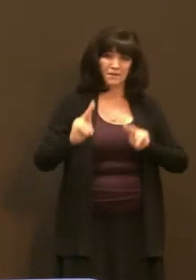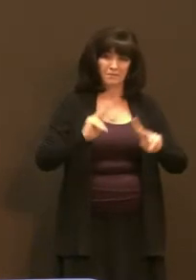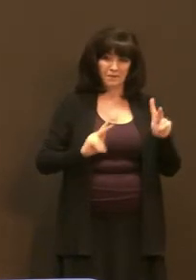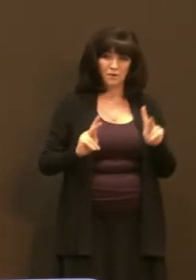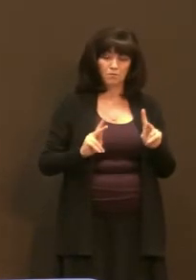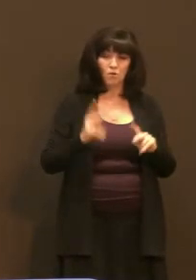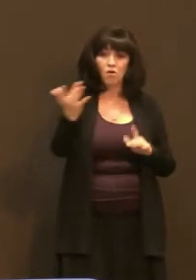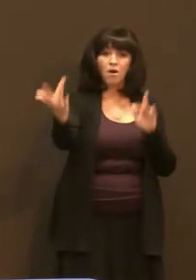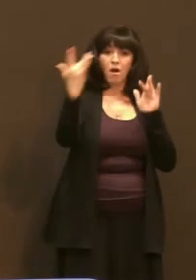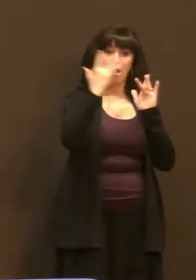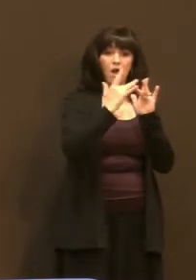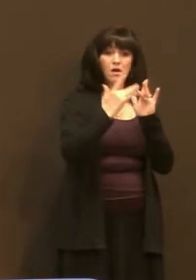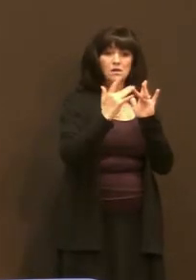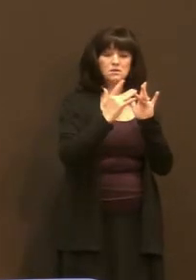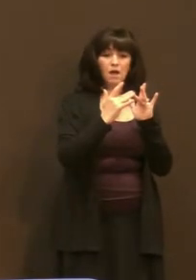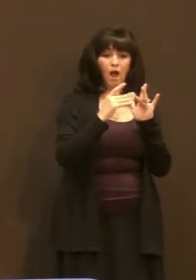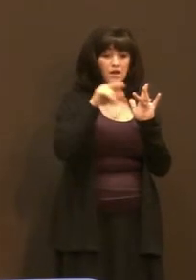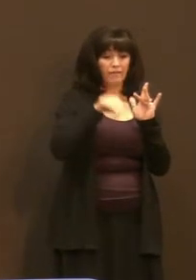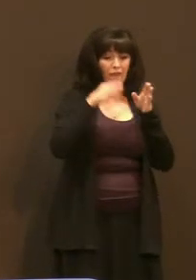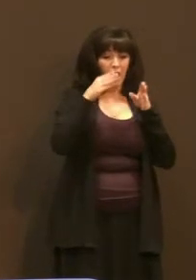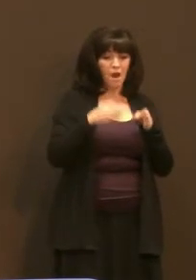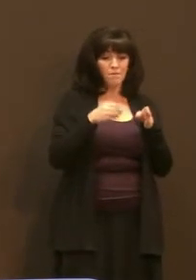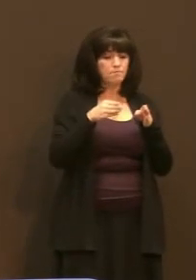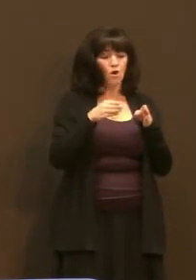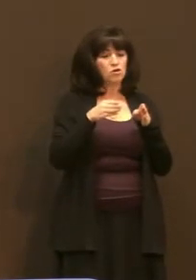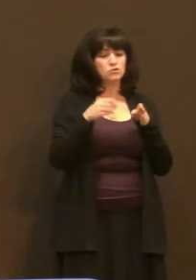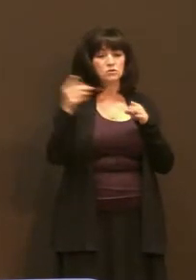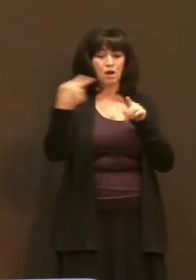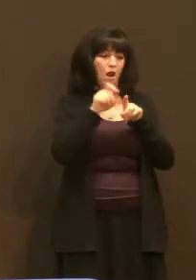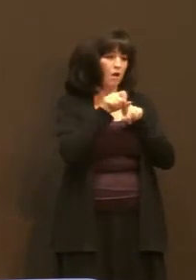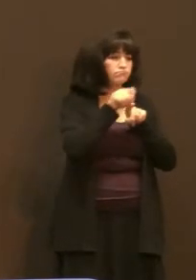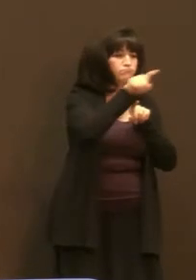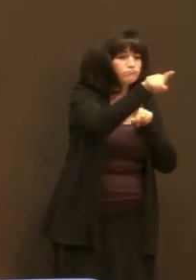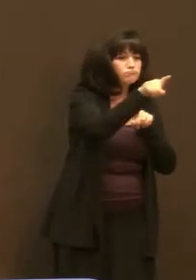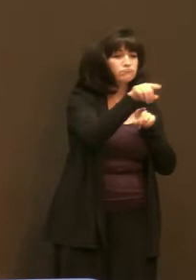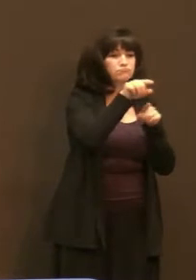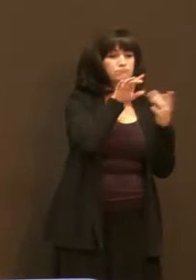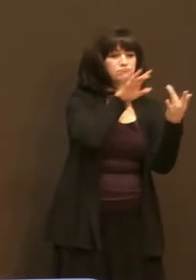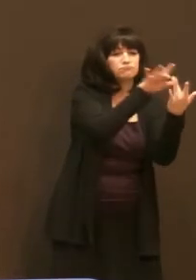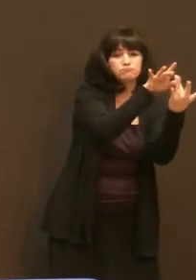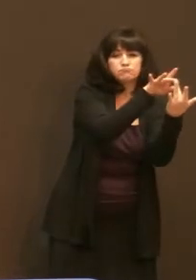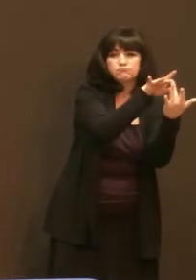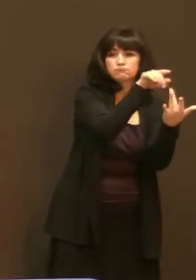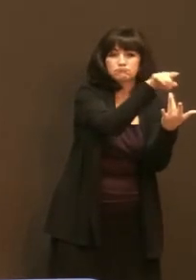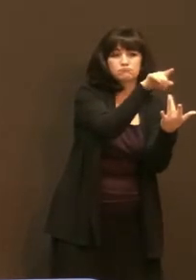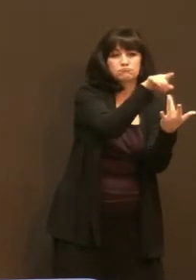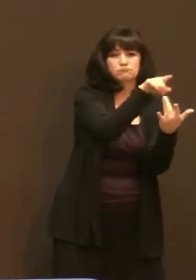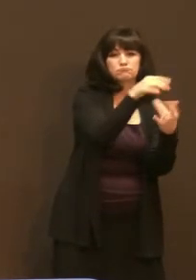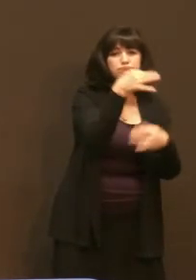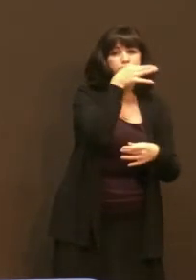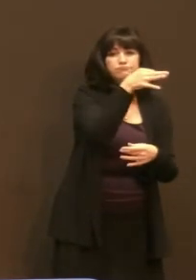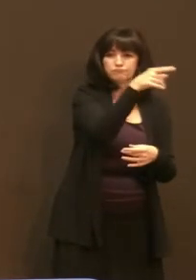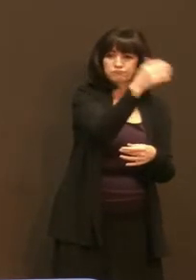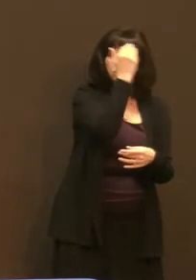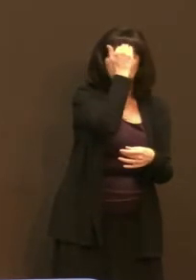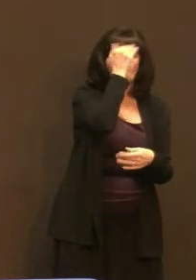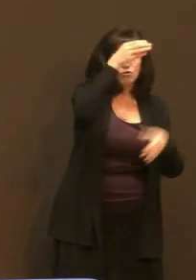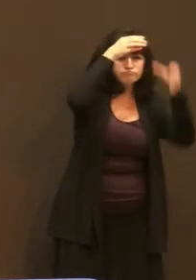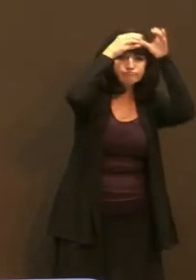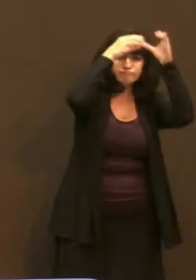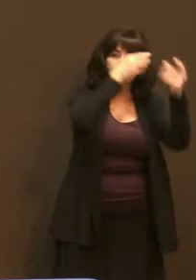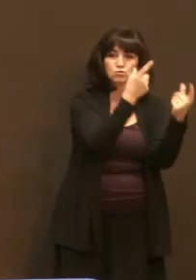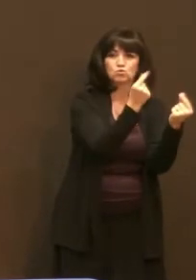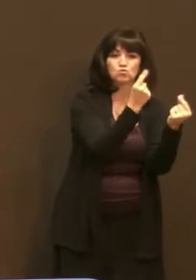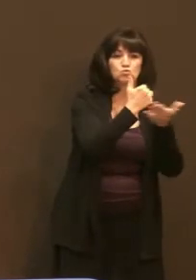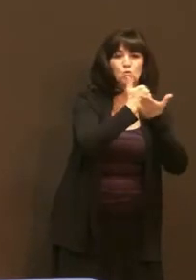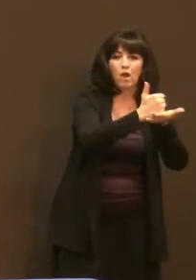area, but gives us a little anticipation. We know that as the longer this goes, the more creative we're going to have to be to find